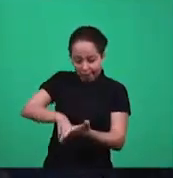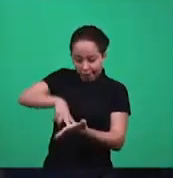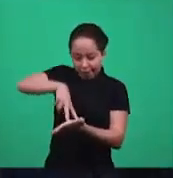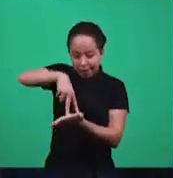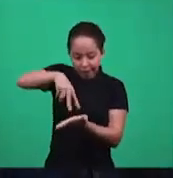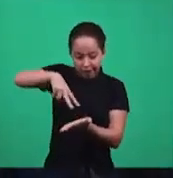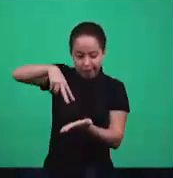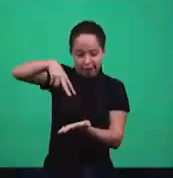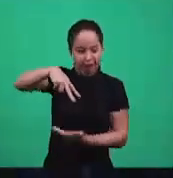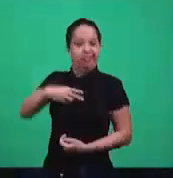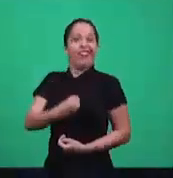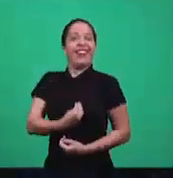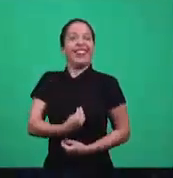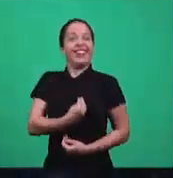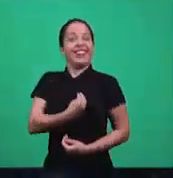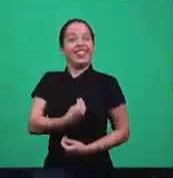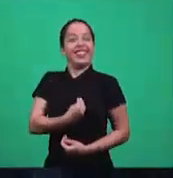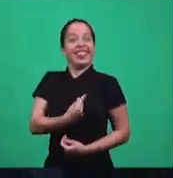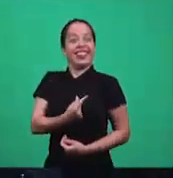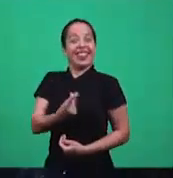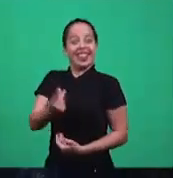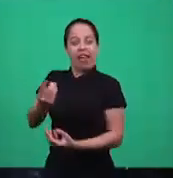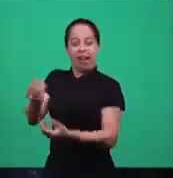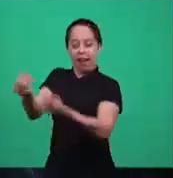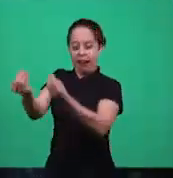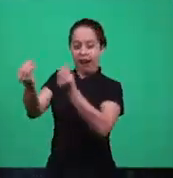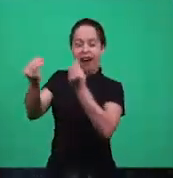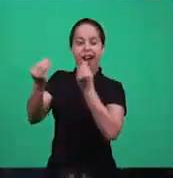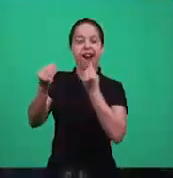bringing the sinner life.